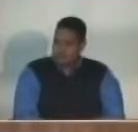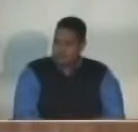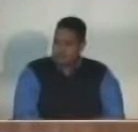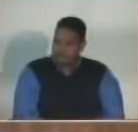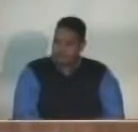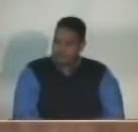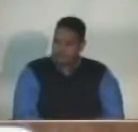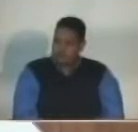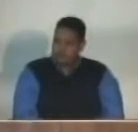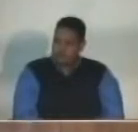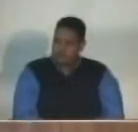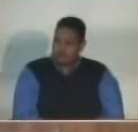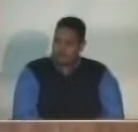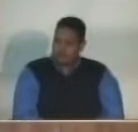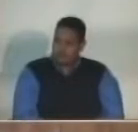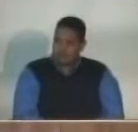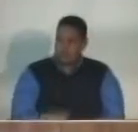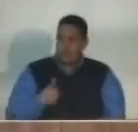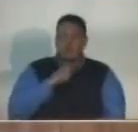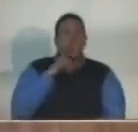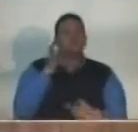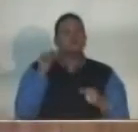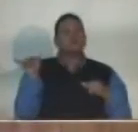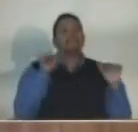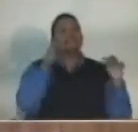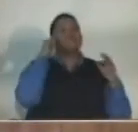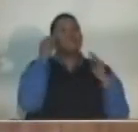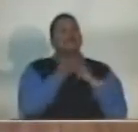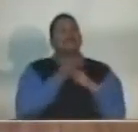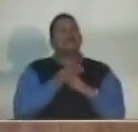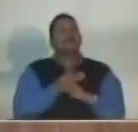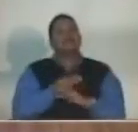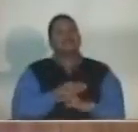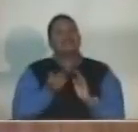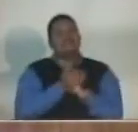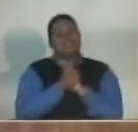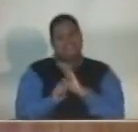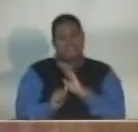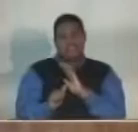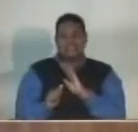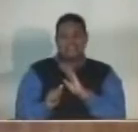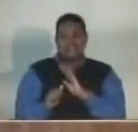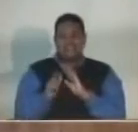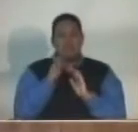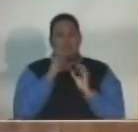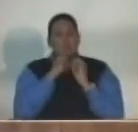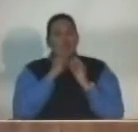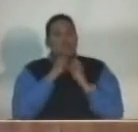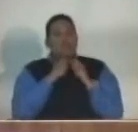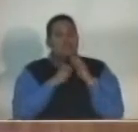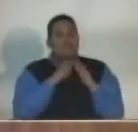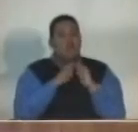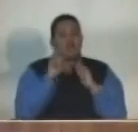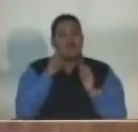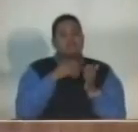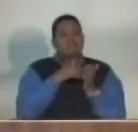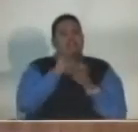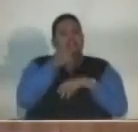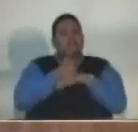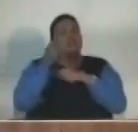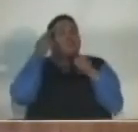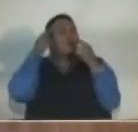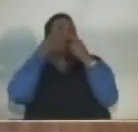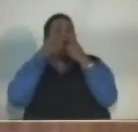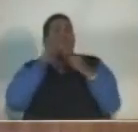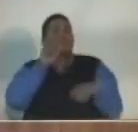And we're going to do the same for the mathematics skills, although that's much more difficult. We've now had to set a target